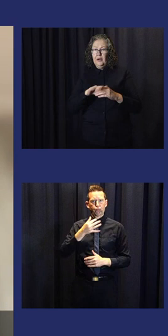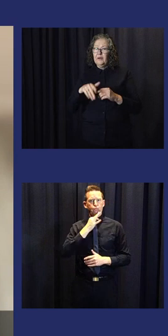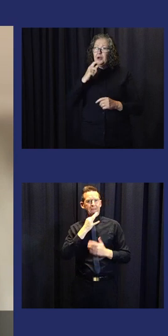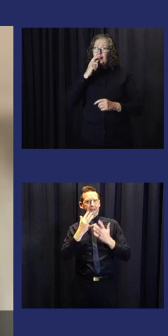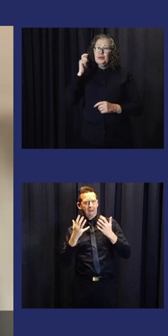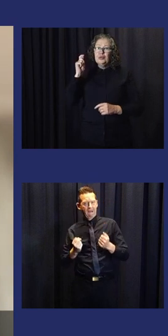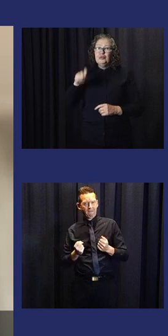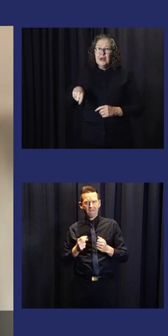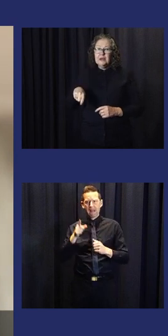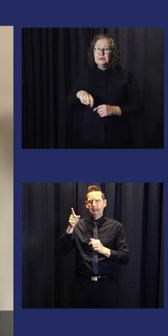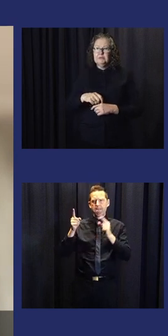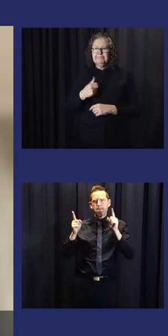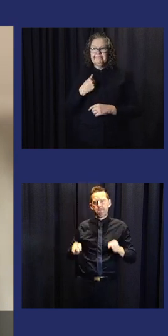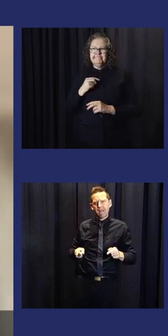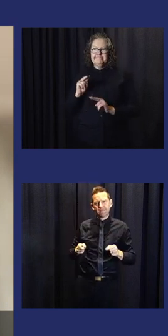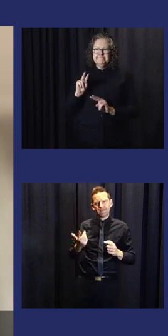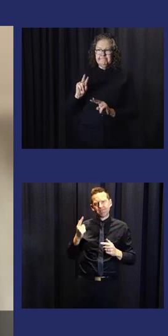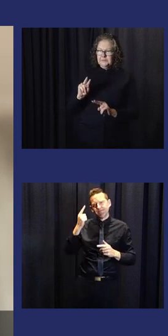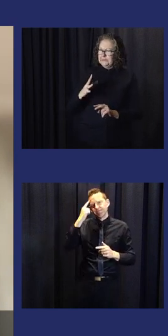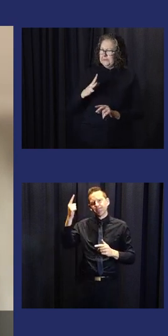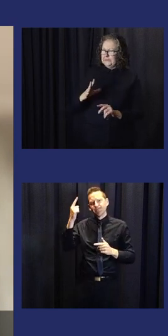critical things that have to happen